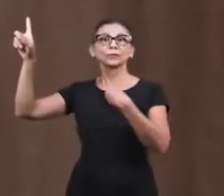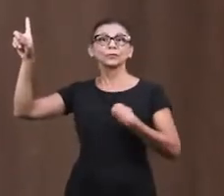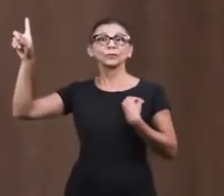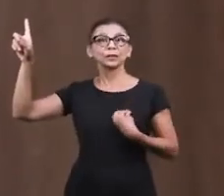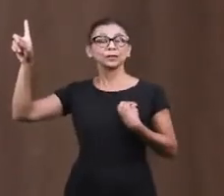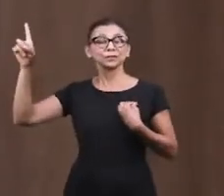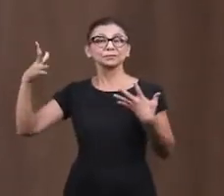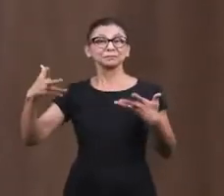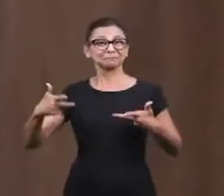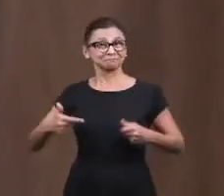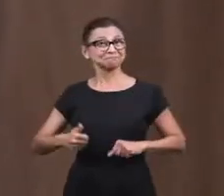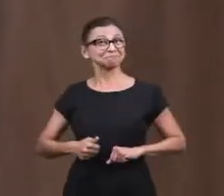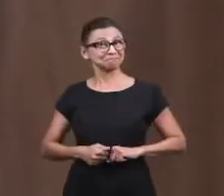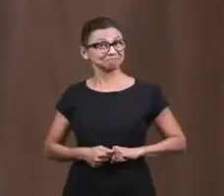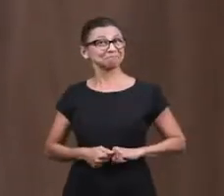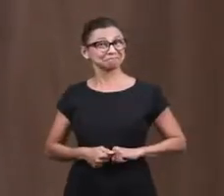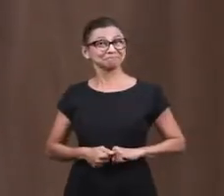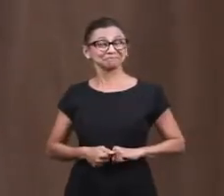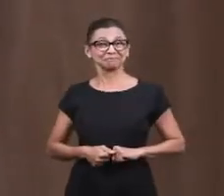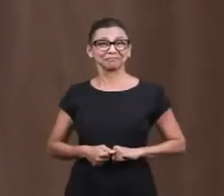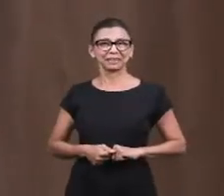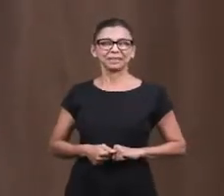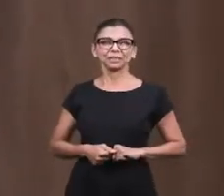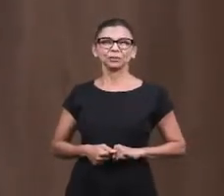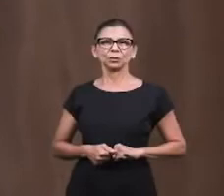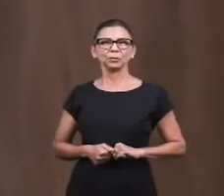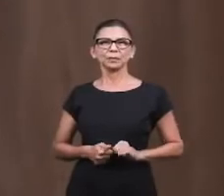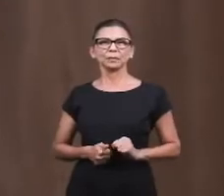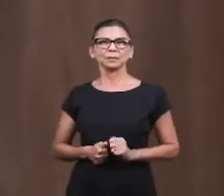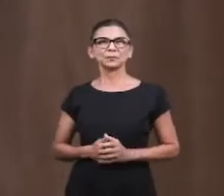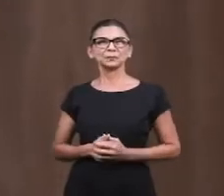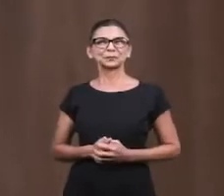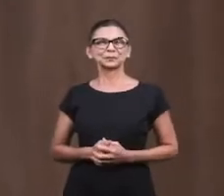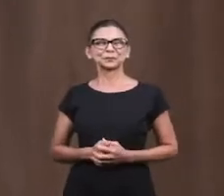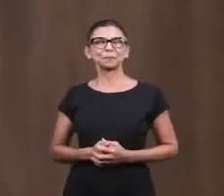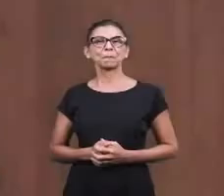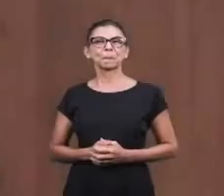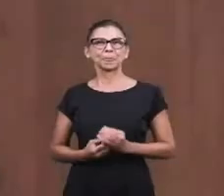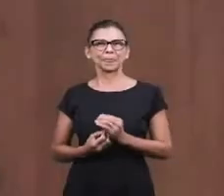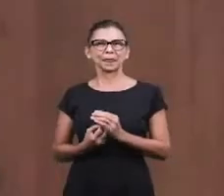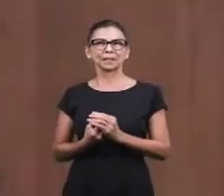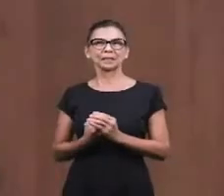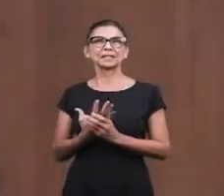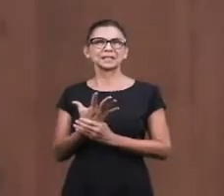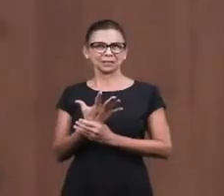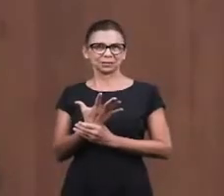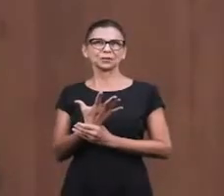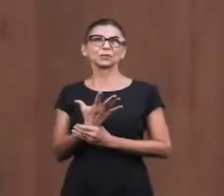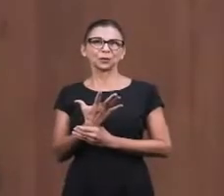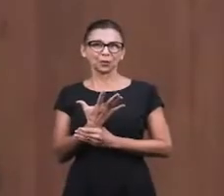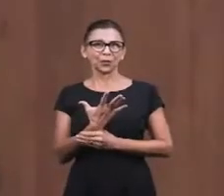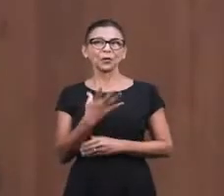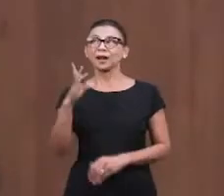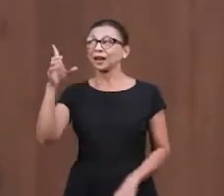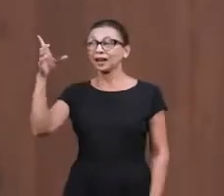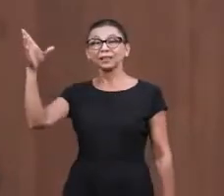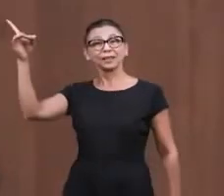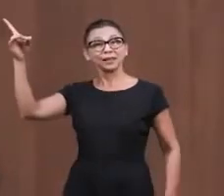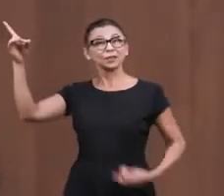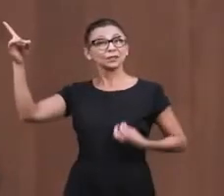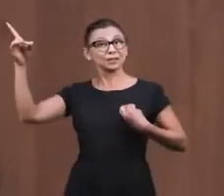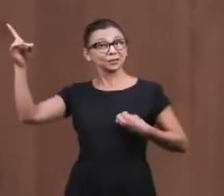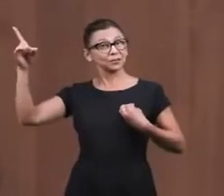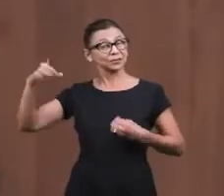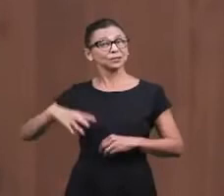thing, right? The author of this book is alive. And this is the first big teaching that we have in today's class. And what